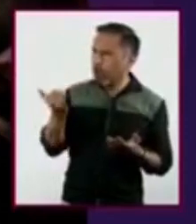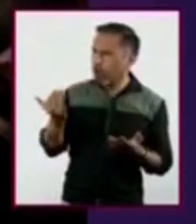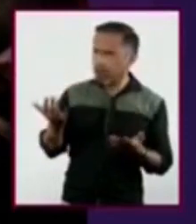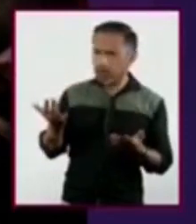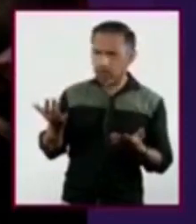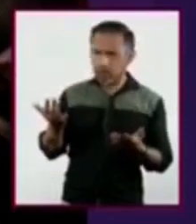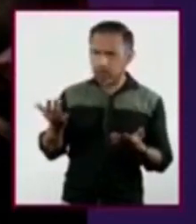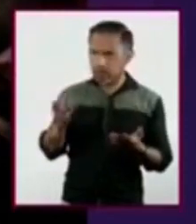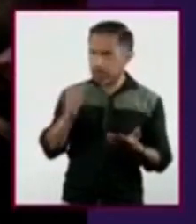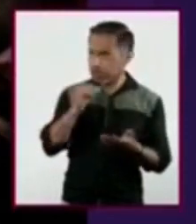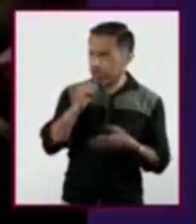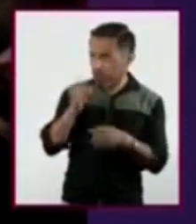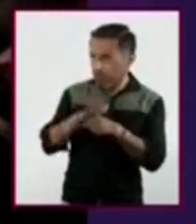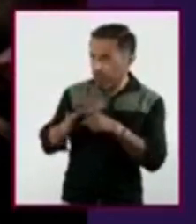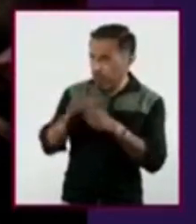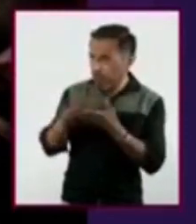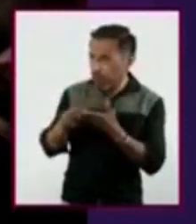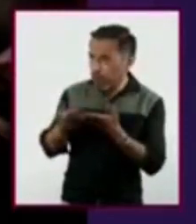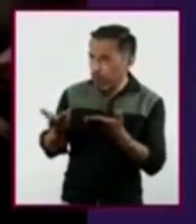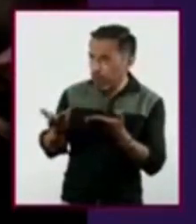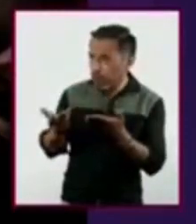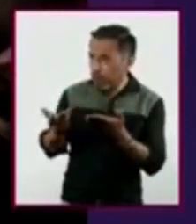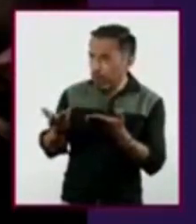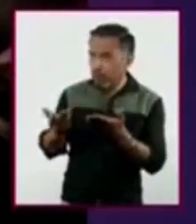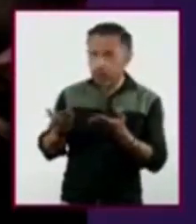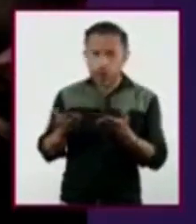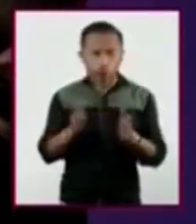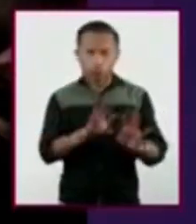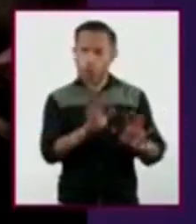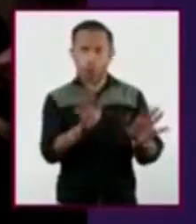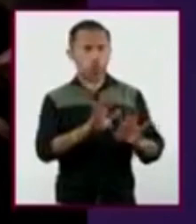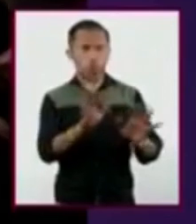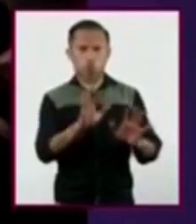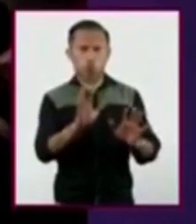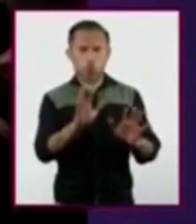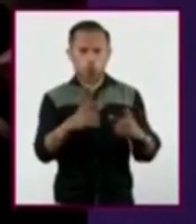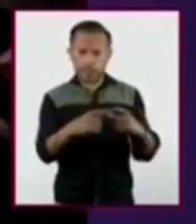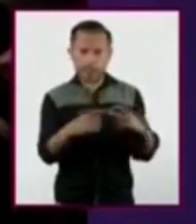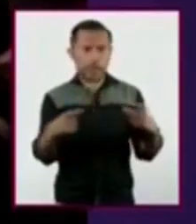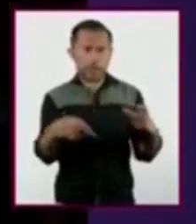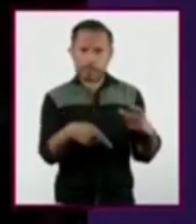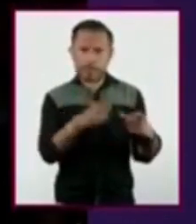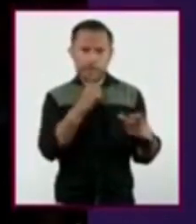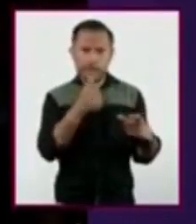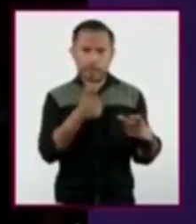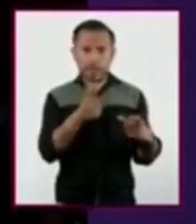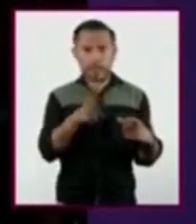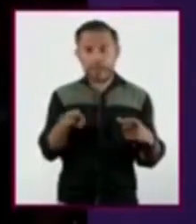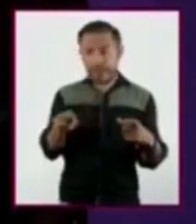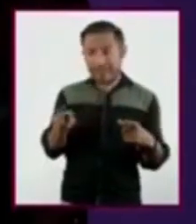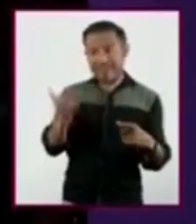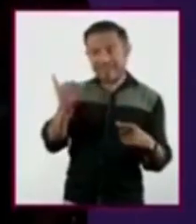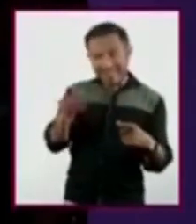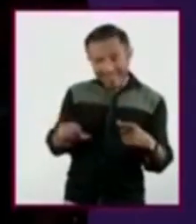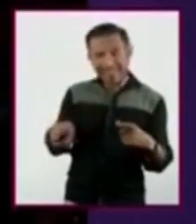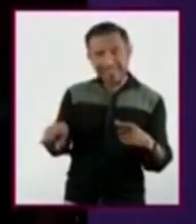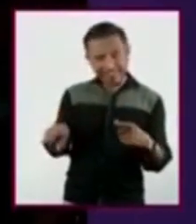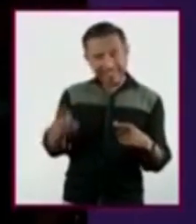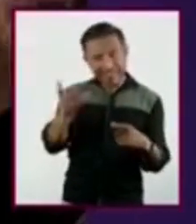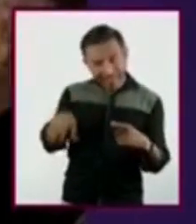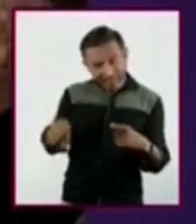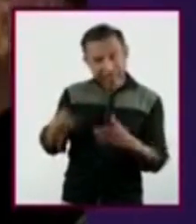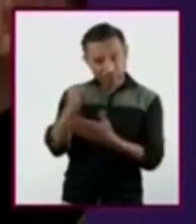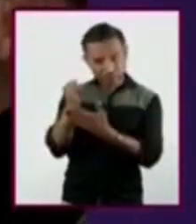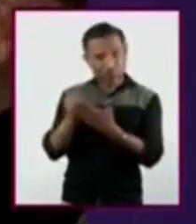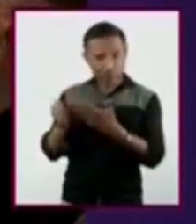It is not enough money? Oh, no, no, not the check. This. This is wrong.